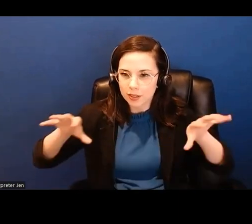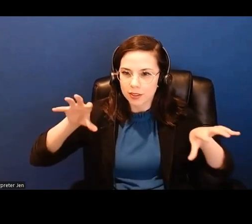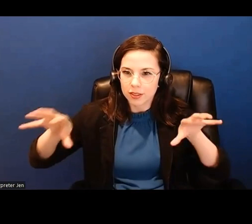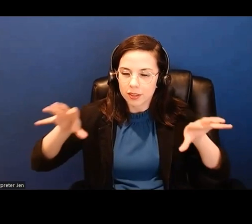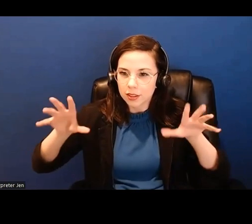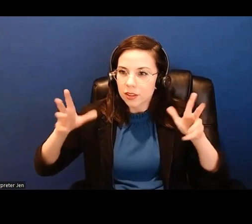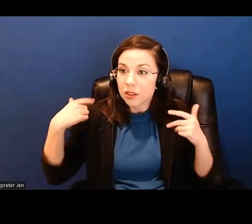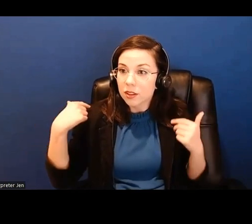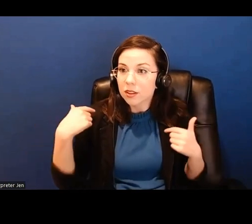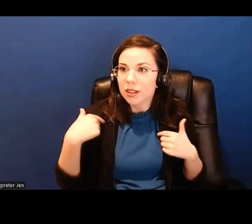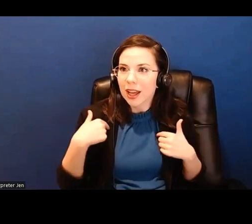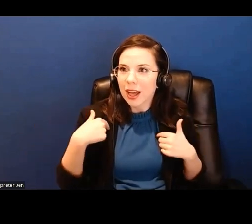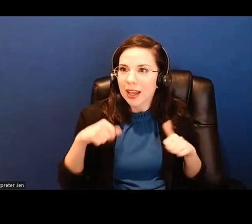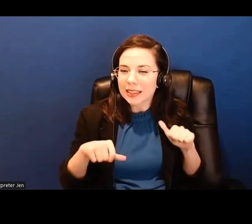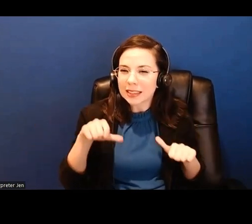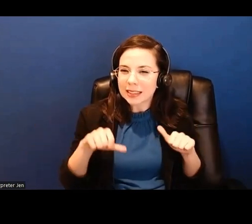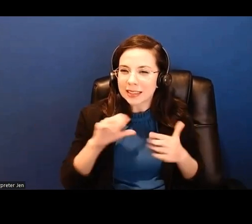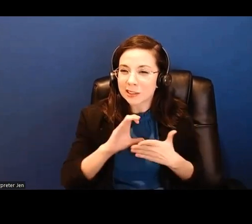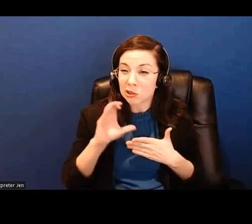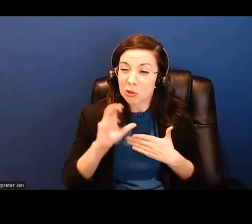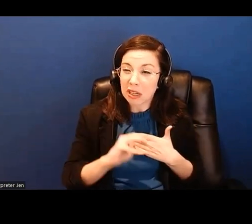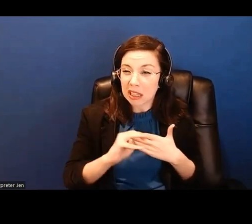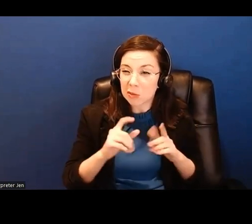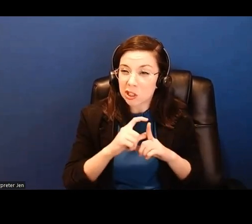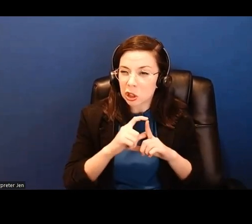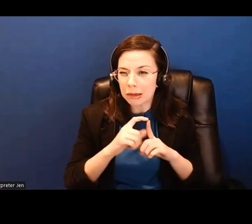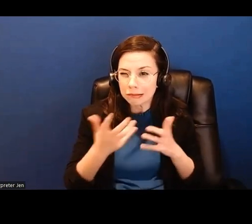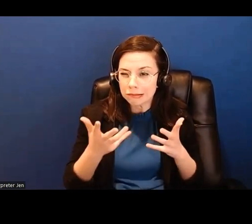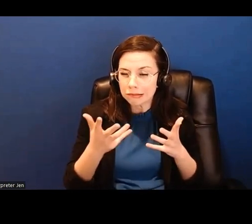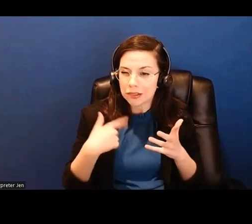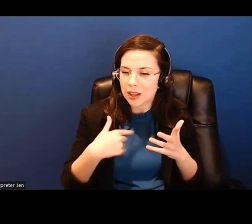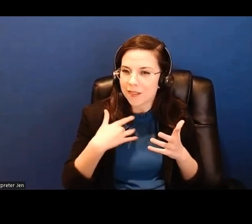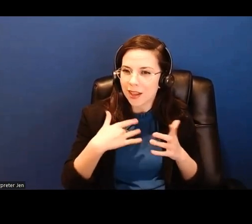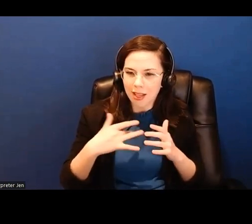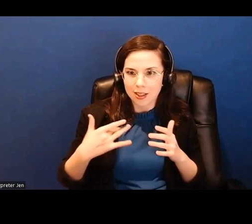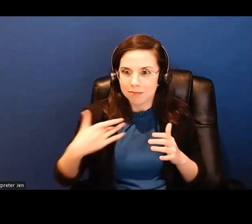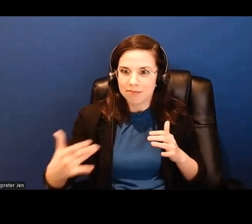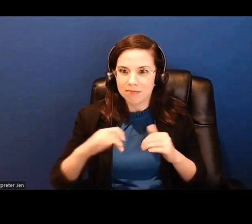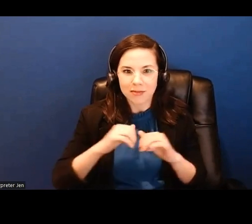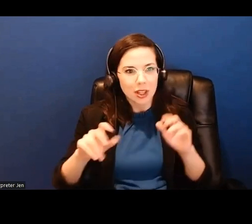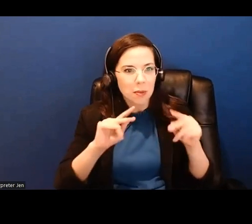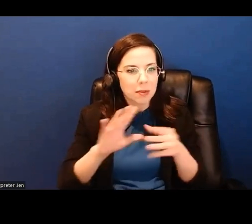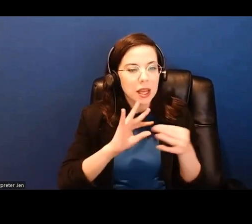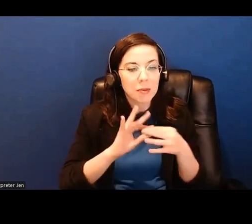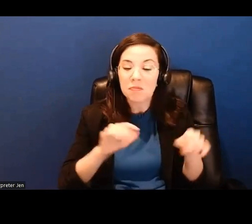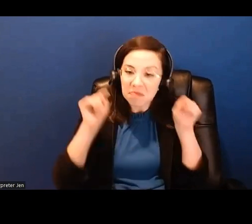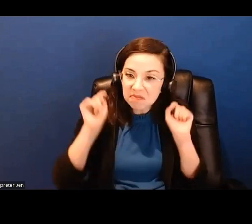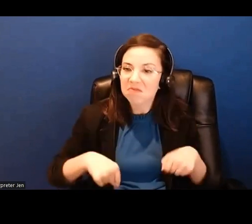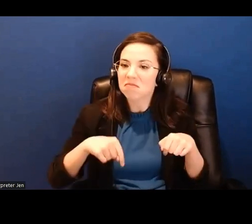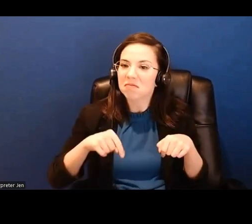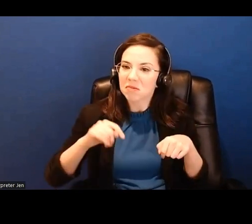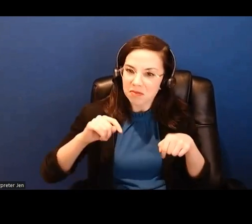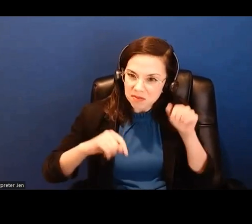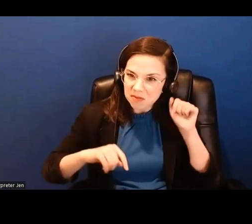there's ways in which I hesitate to say curriculum, because I think that the way that we've used that in the past is that this is the A,